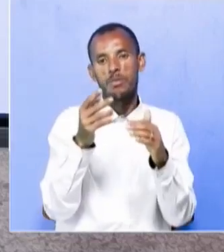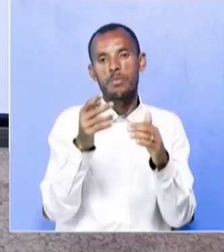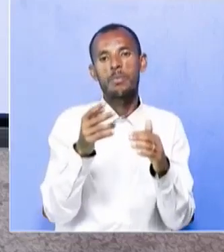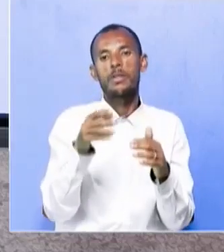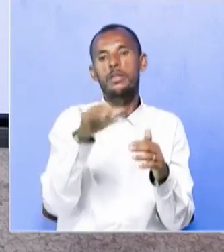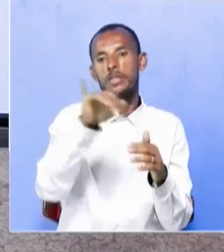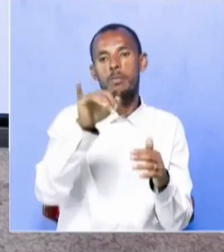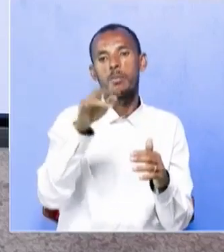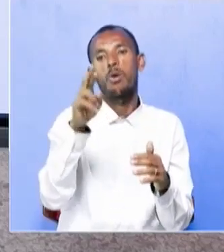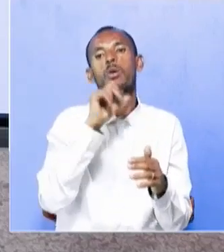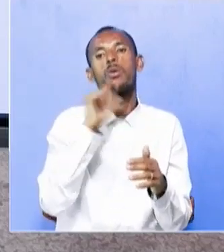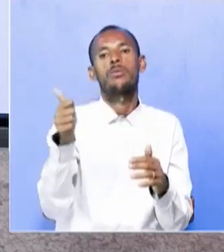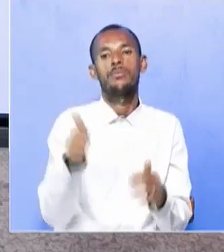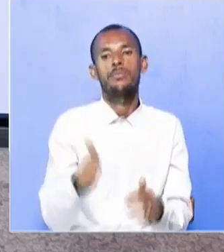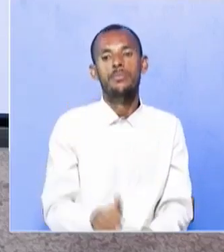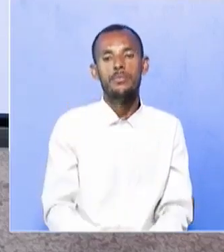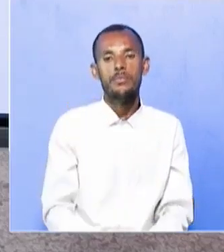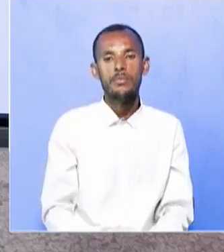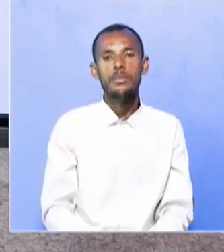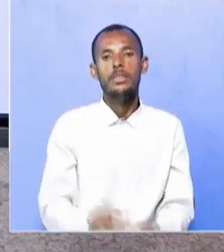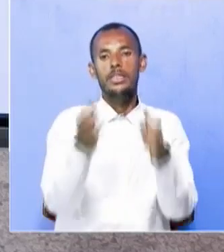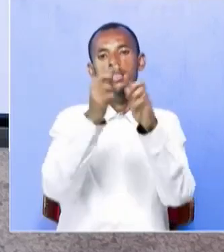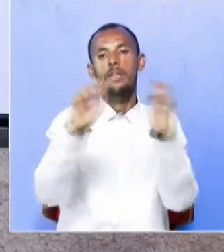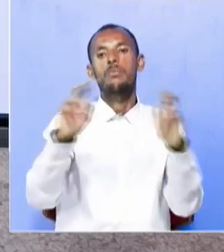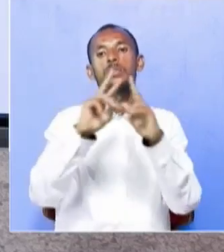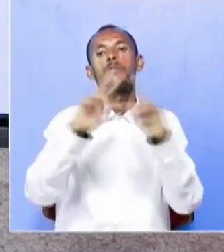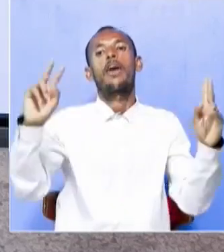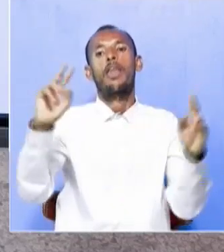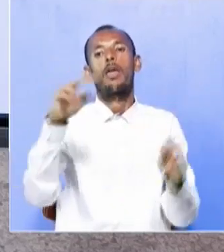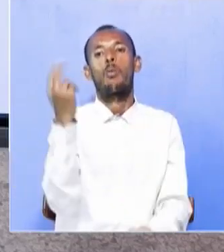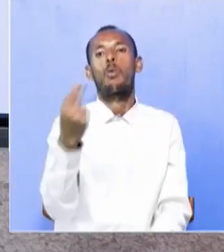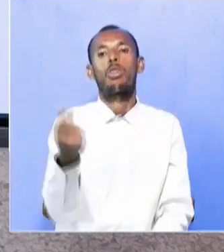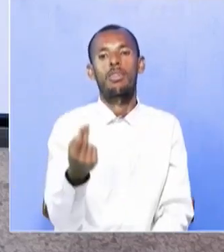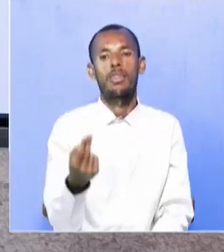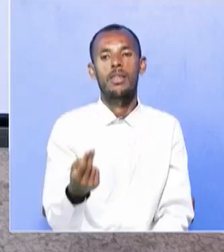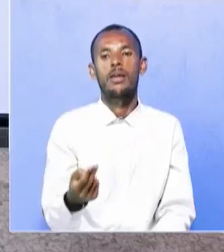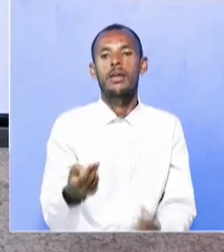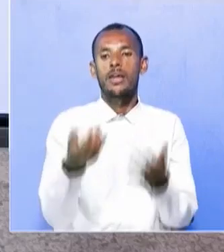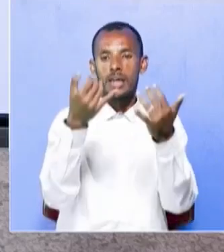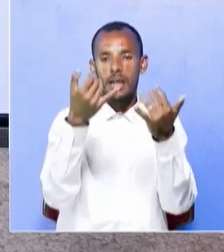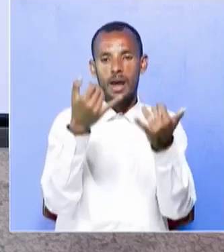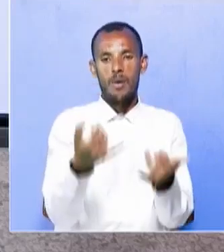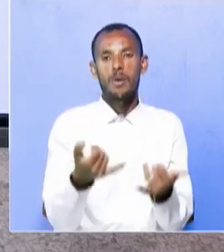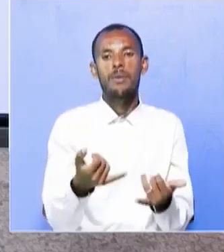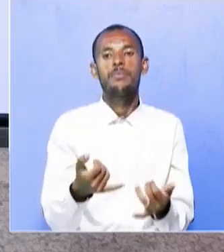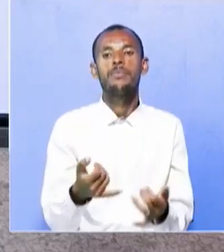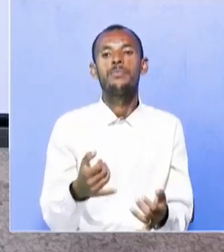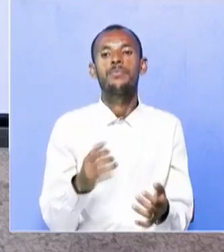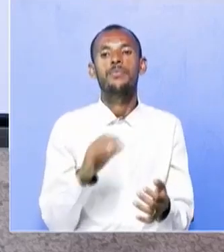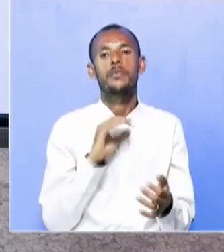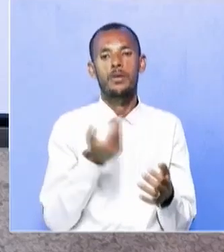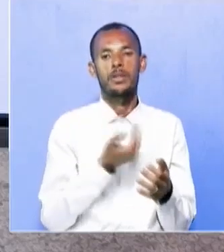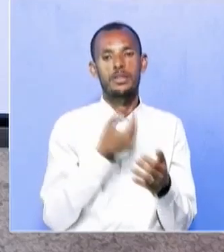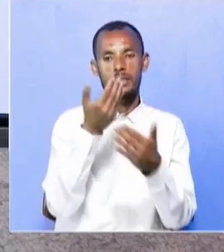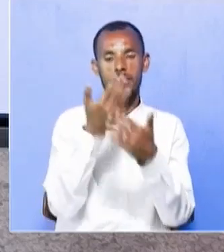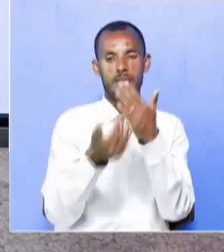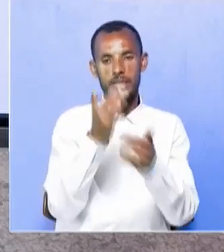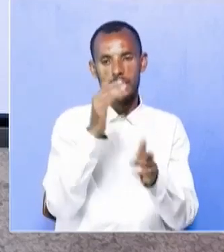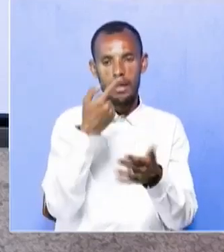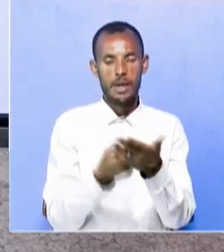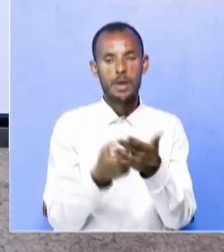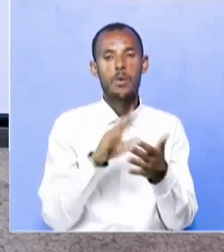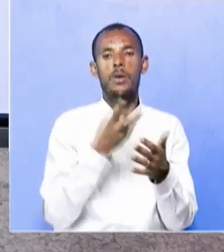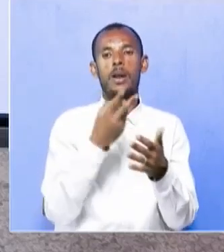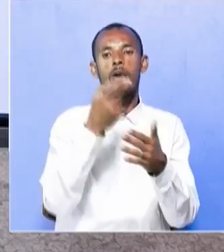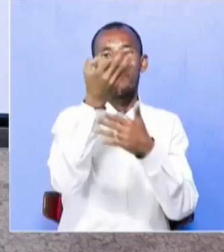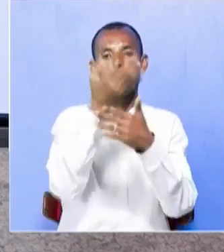same or not. Okay, shape is very important. So in our discussion here, we will have a